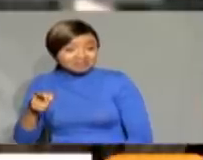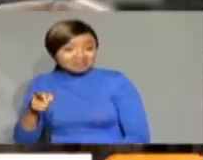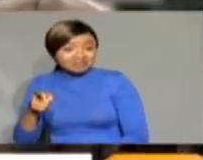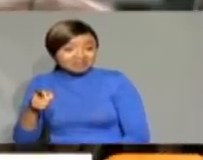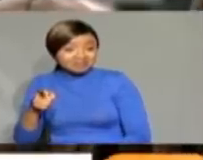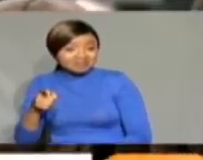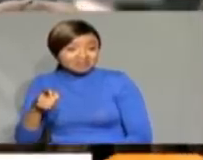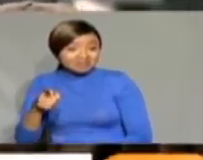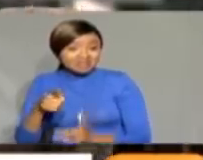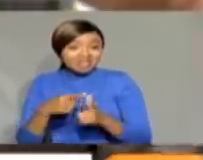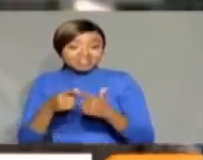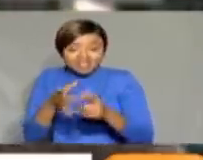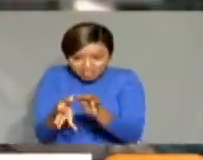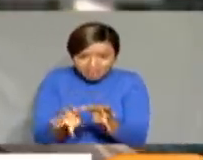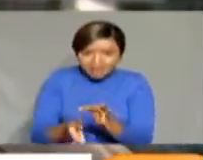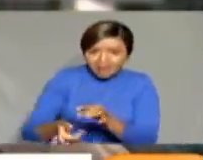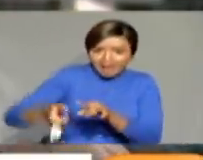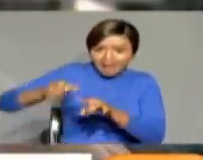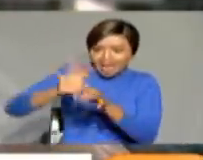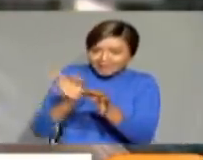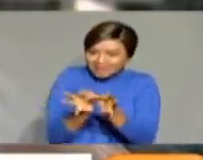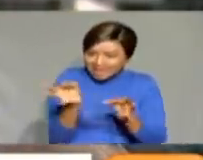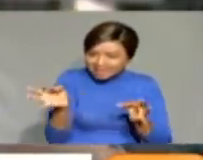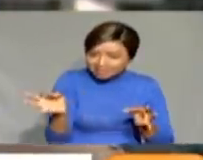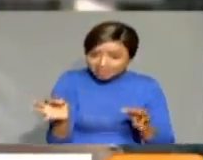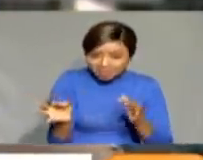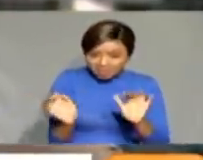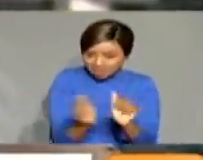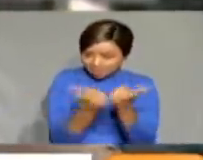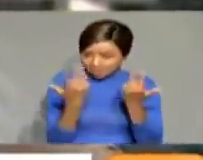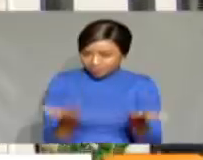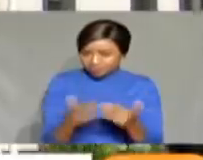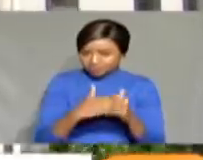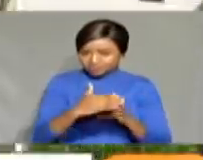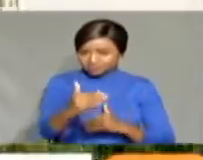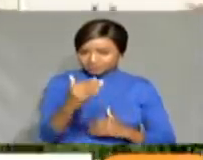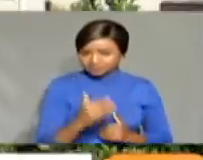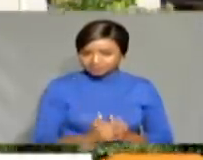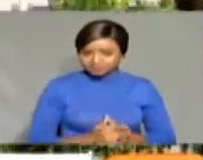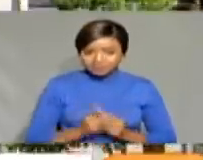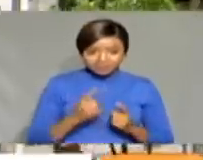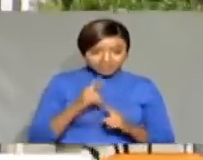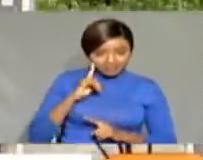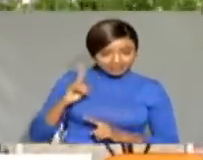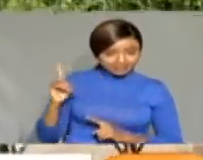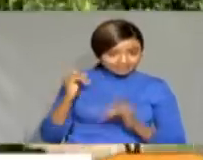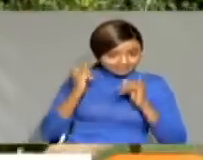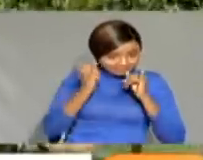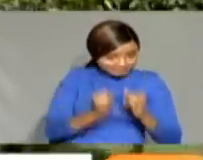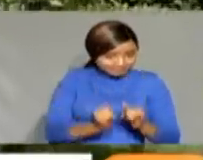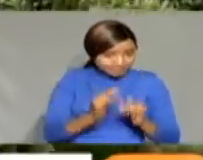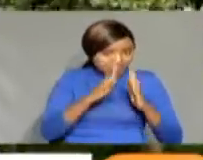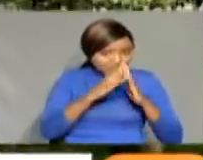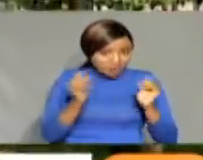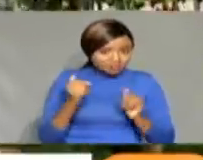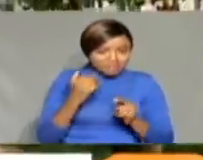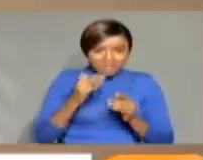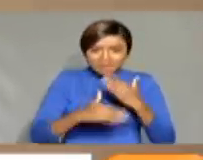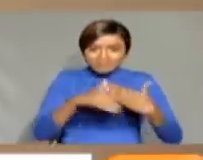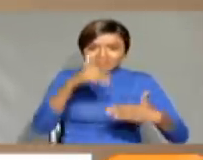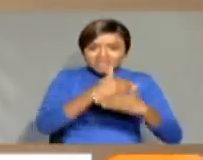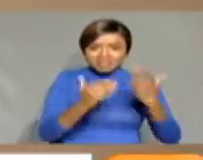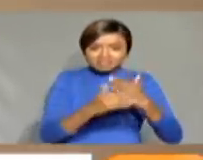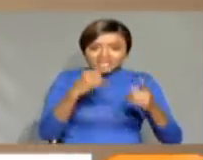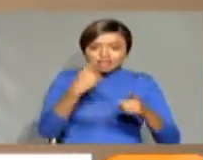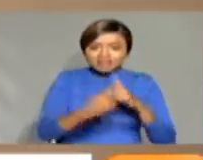they get another 24 acres there, what will happen to us? But the new house he put up barely 3 years ago has begun developing